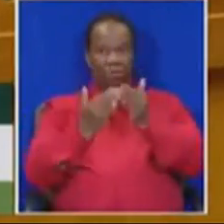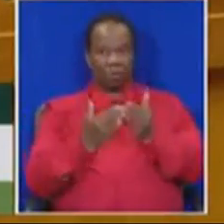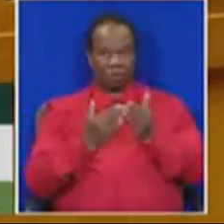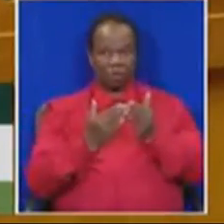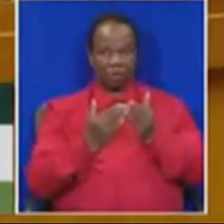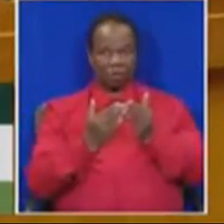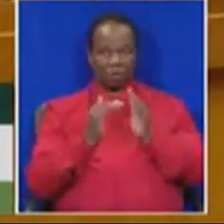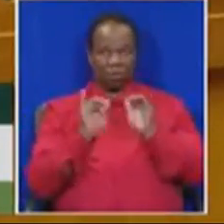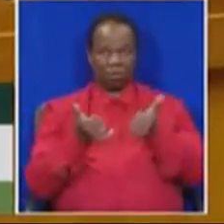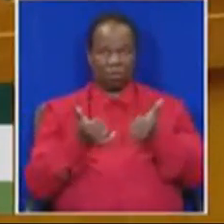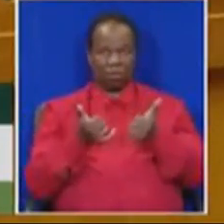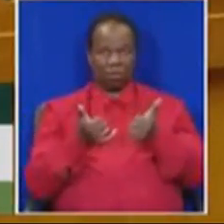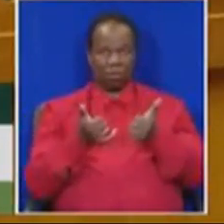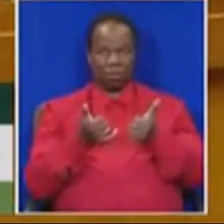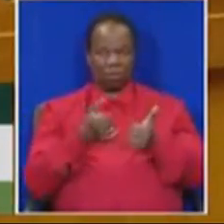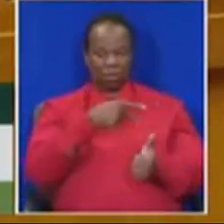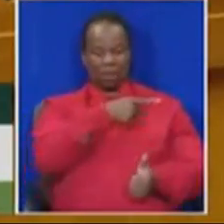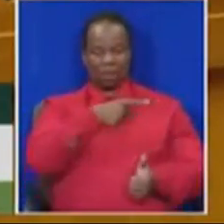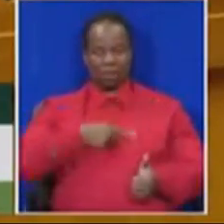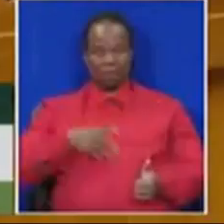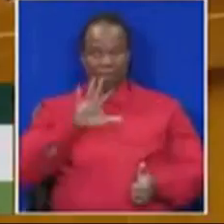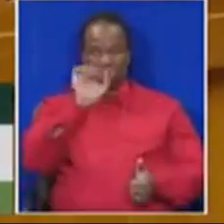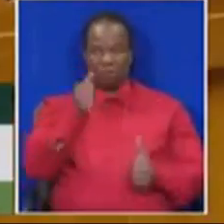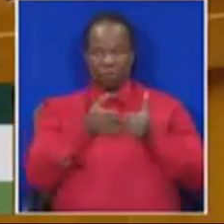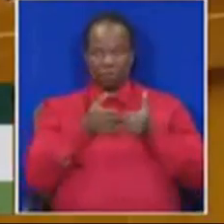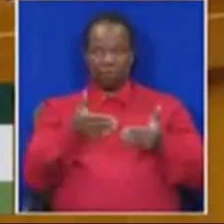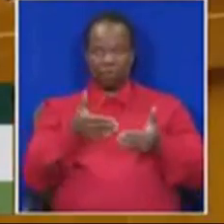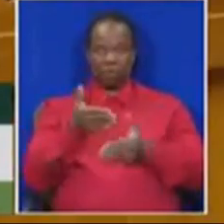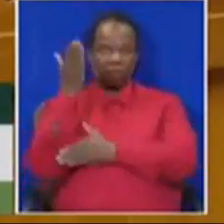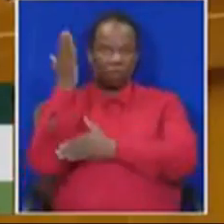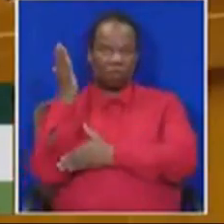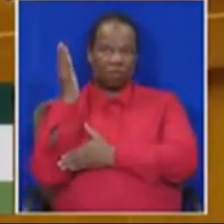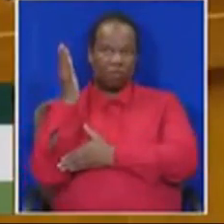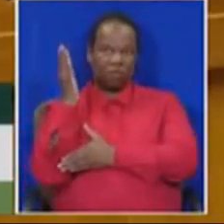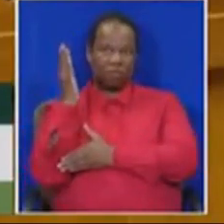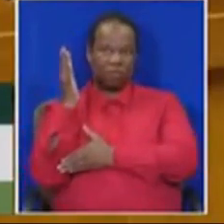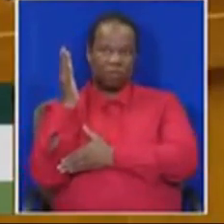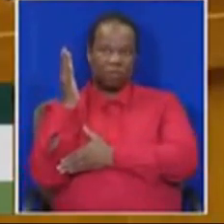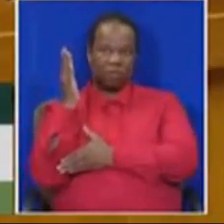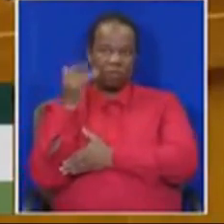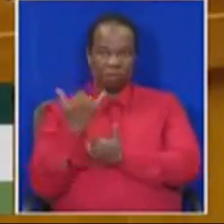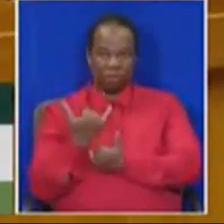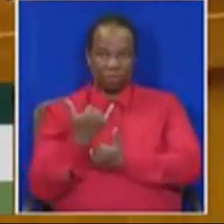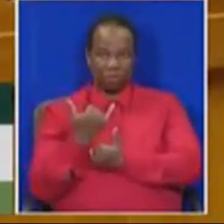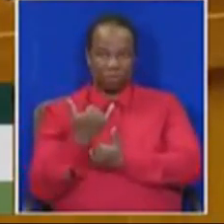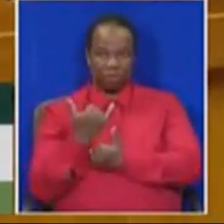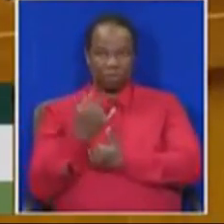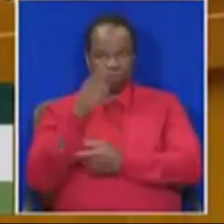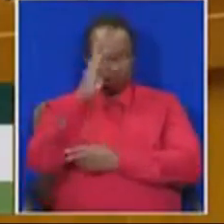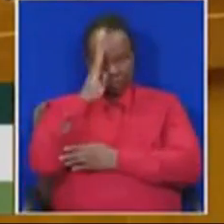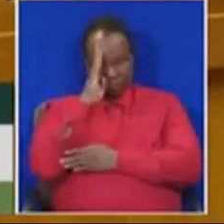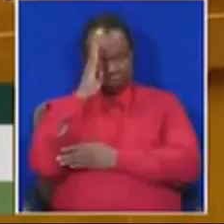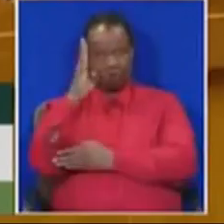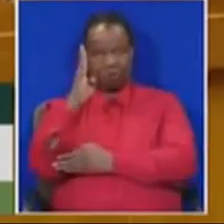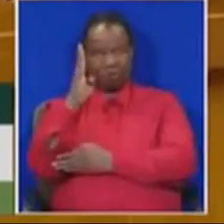the Deputy Speaker of the National Assembly, and the Deputy